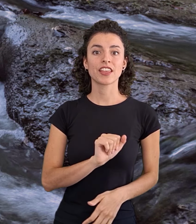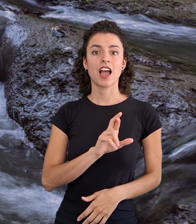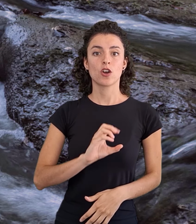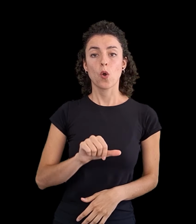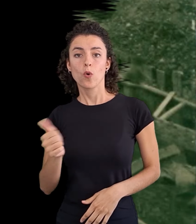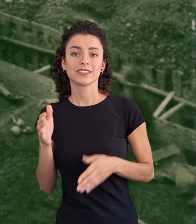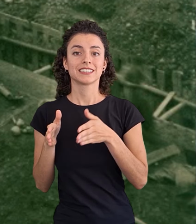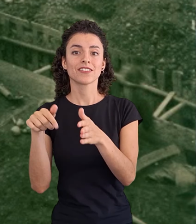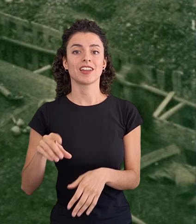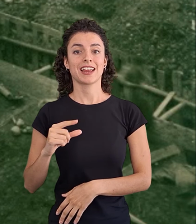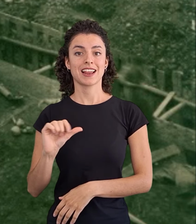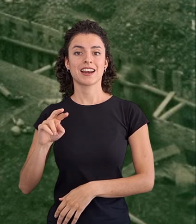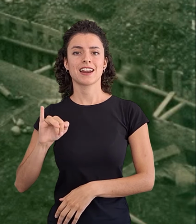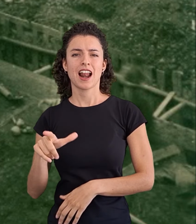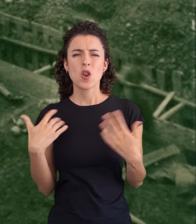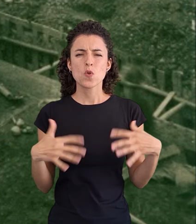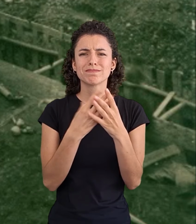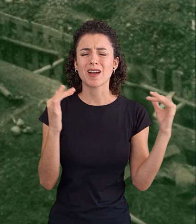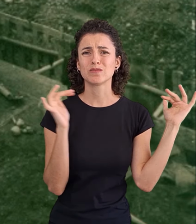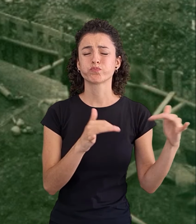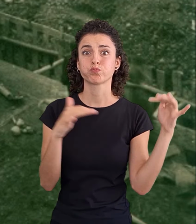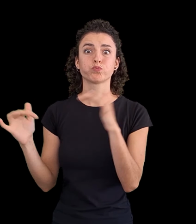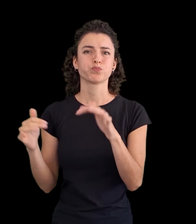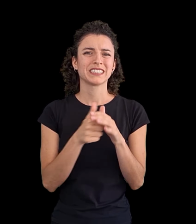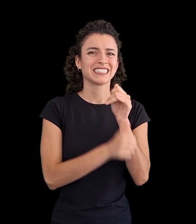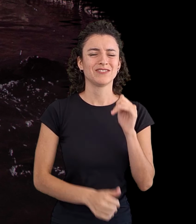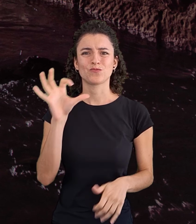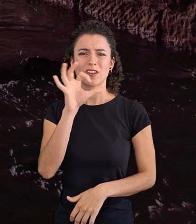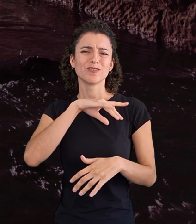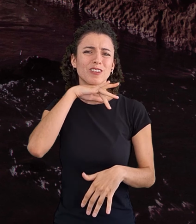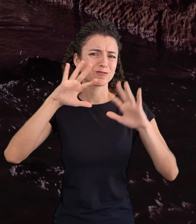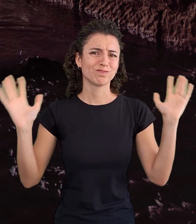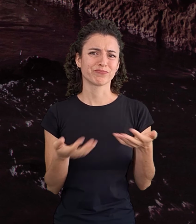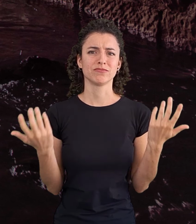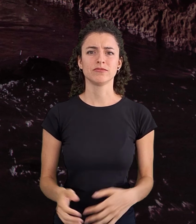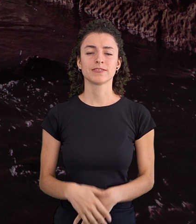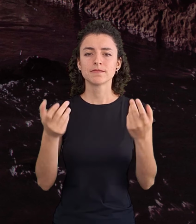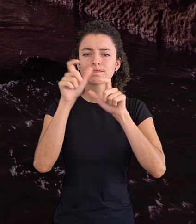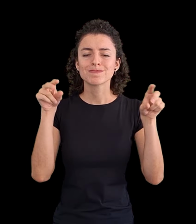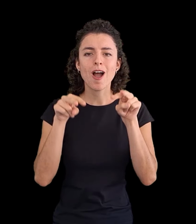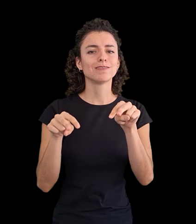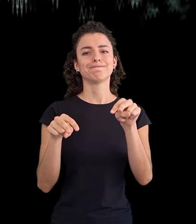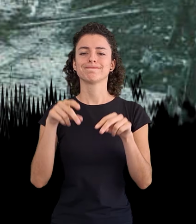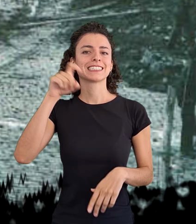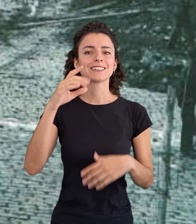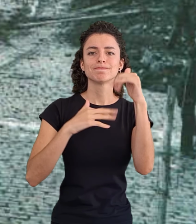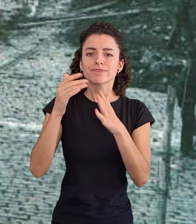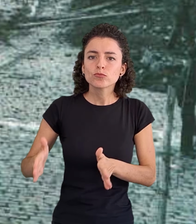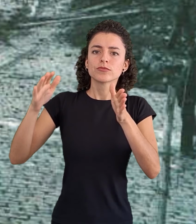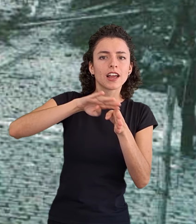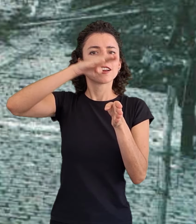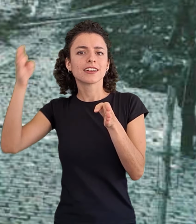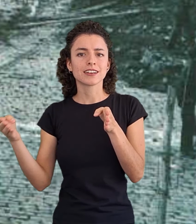forcing the city to course and vault the waterways to prevent breakouts of disease and flooding. The vaulting was finished